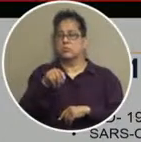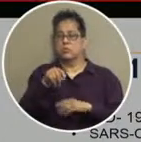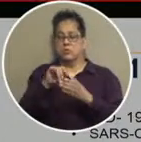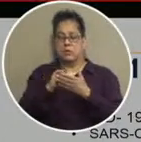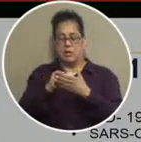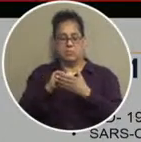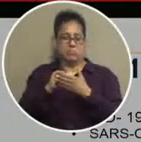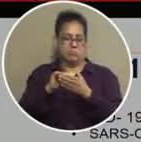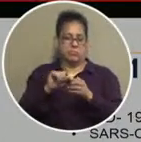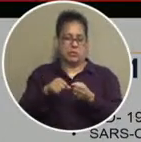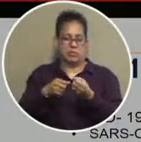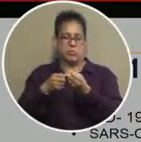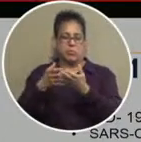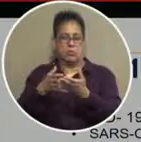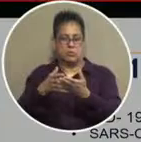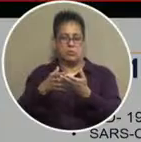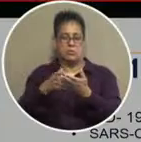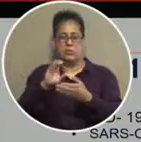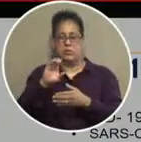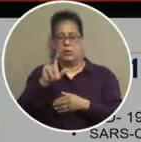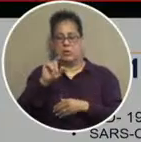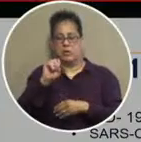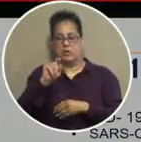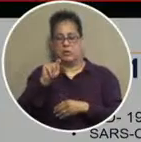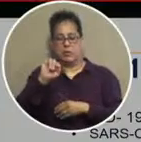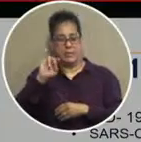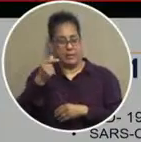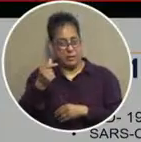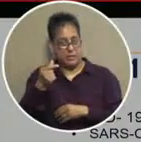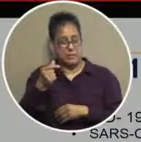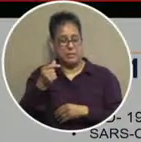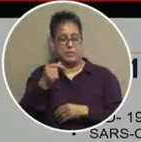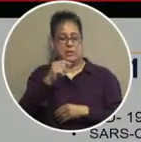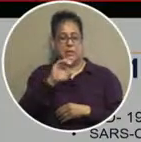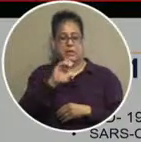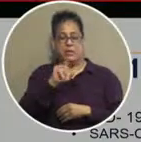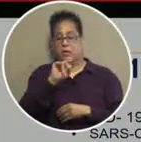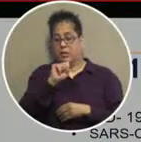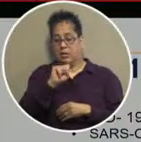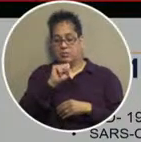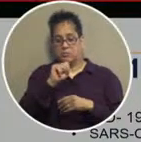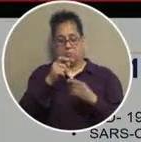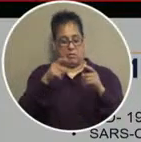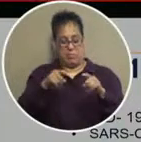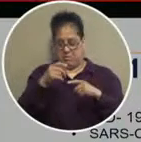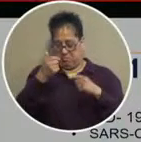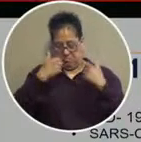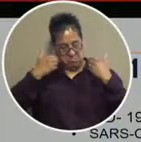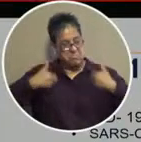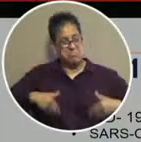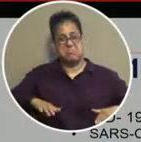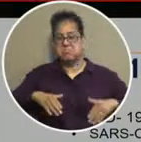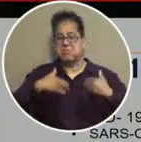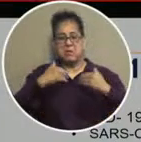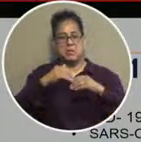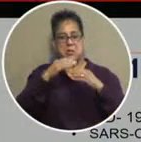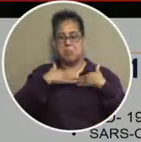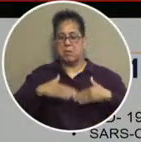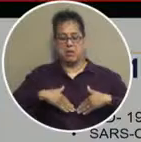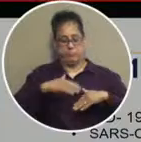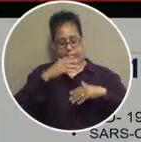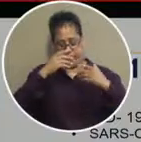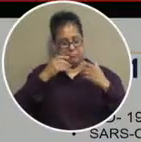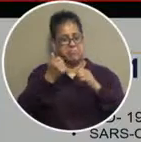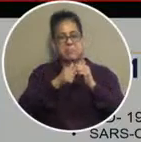that can lead to extensive clotting, and all these clots can happen anywhere in the body. That is one of the